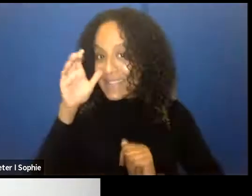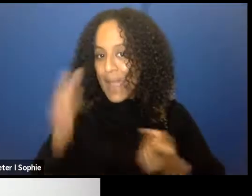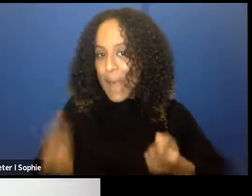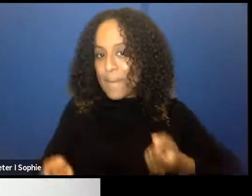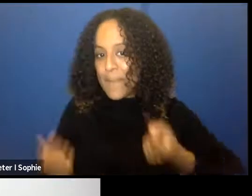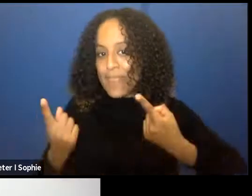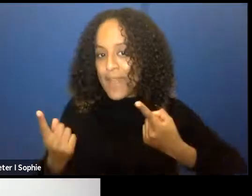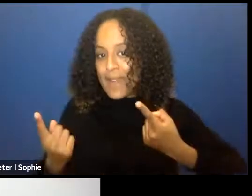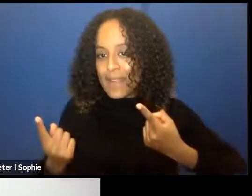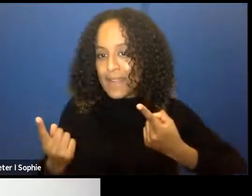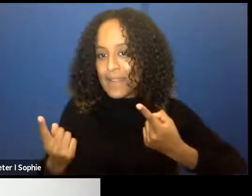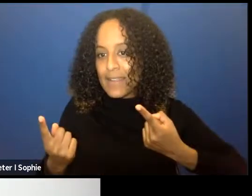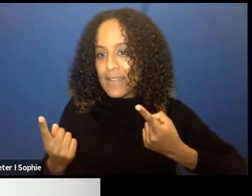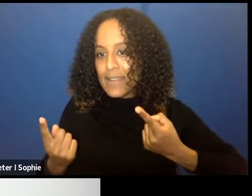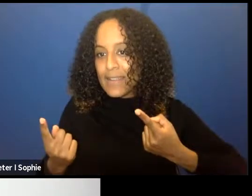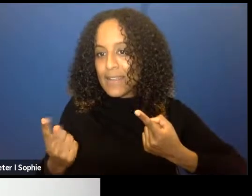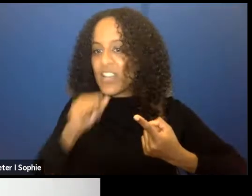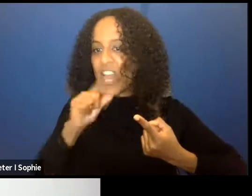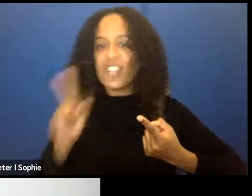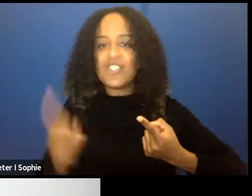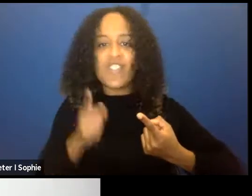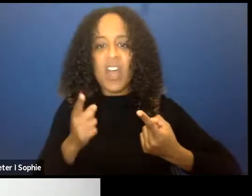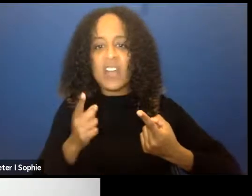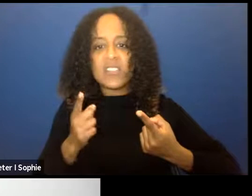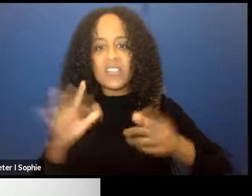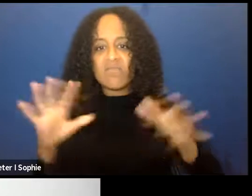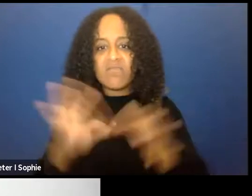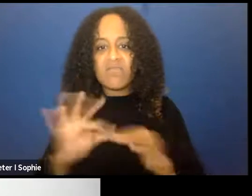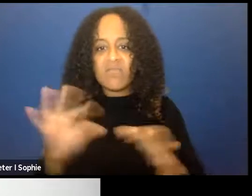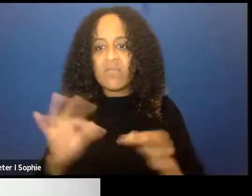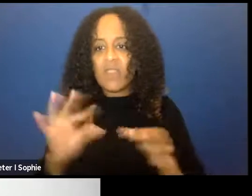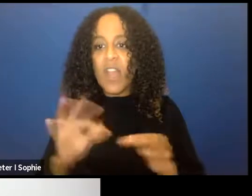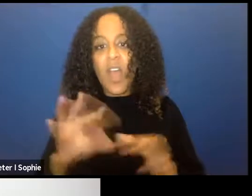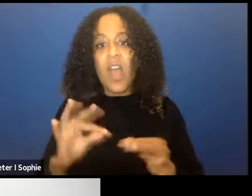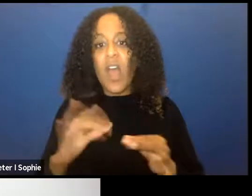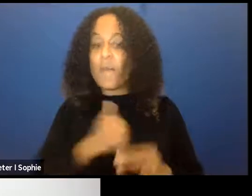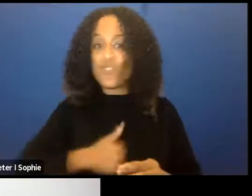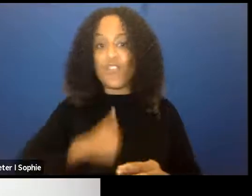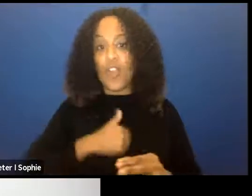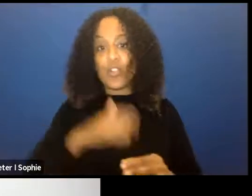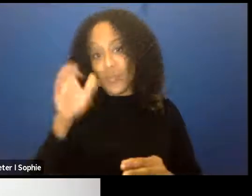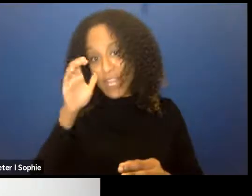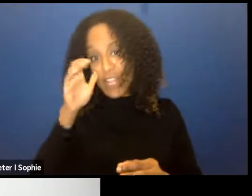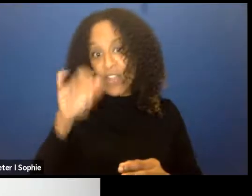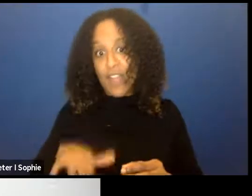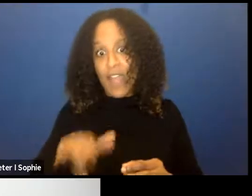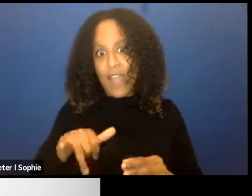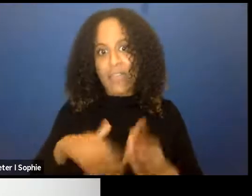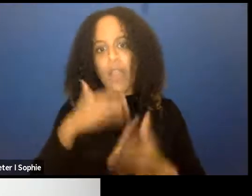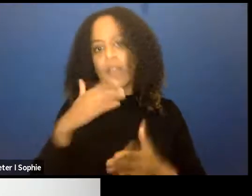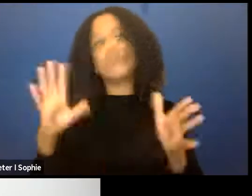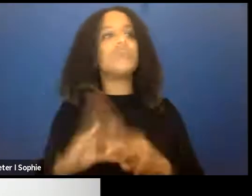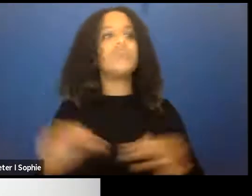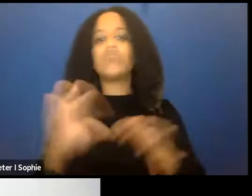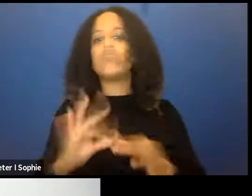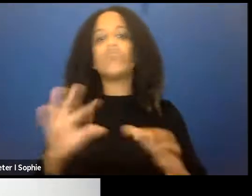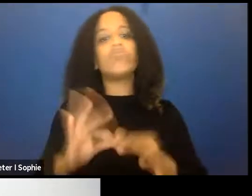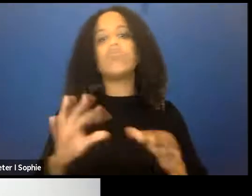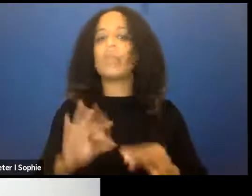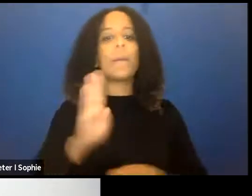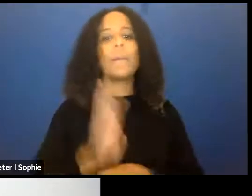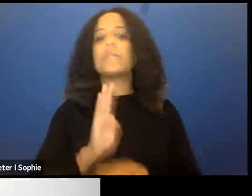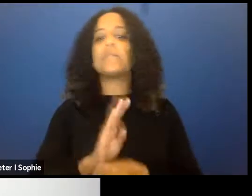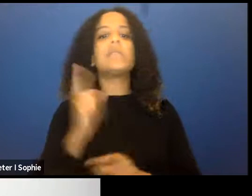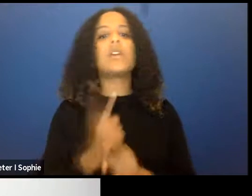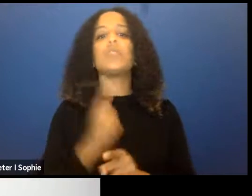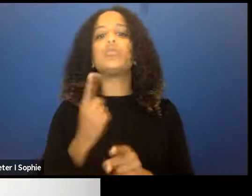ear, right? Not just saying, okay, well, I'm sorry to hear that, and then go about business as usual, because that's